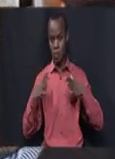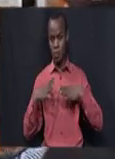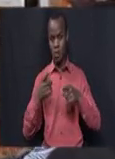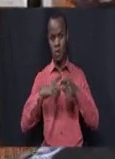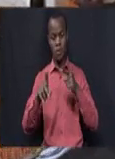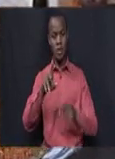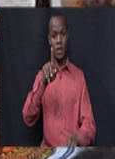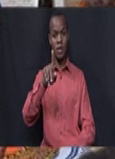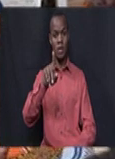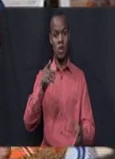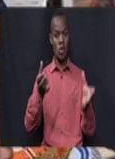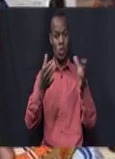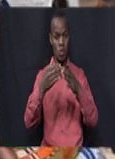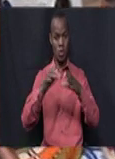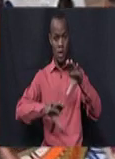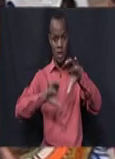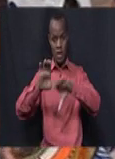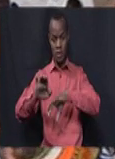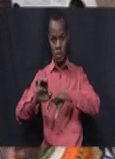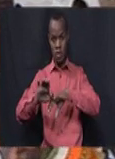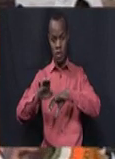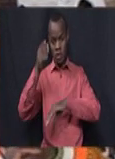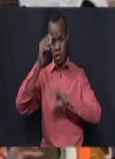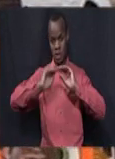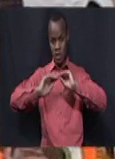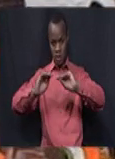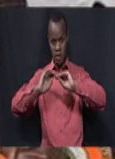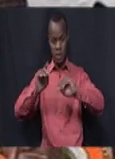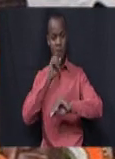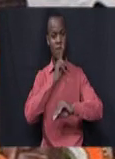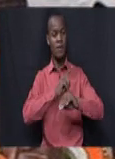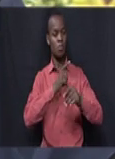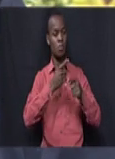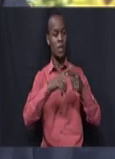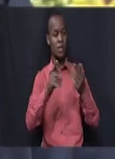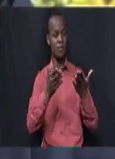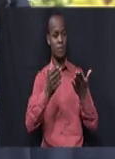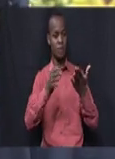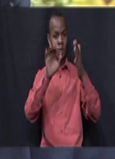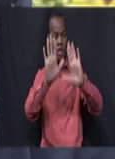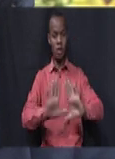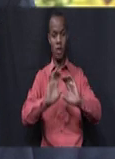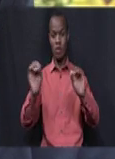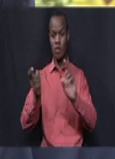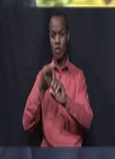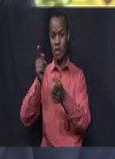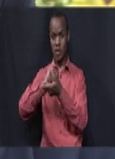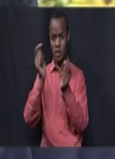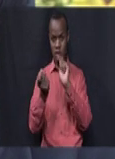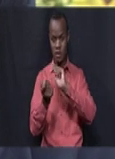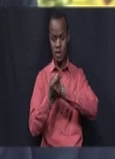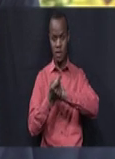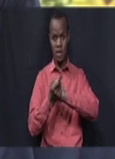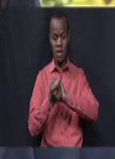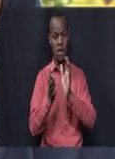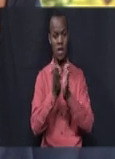pastoralist communities, education is not that important. First of all, children, just all